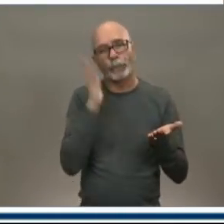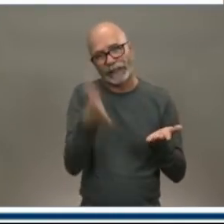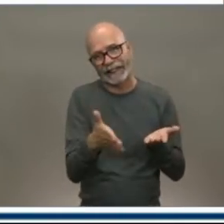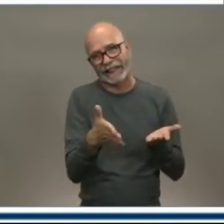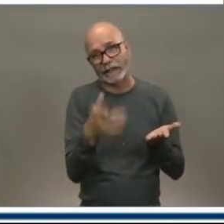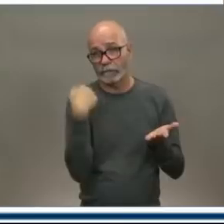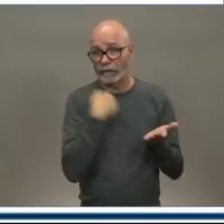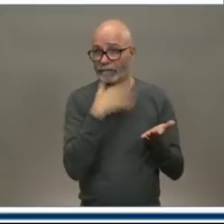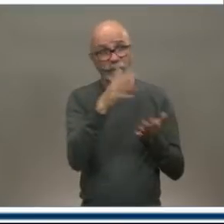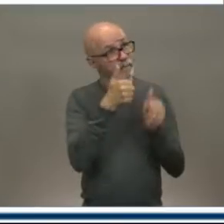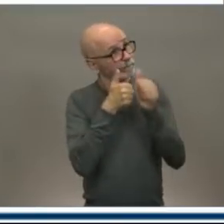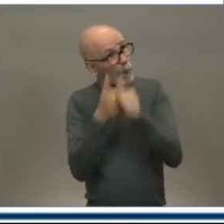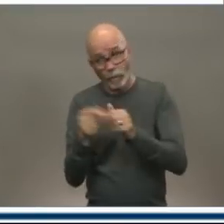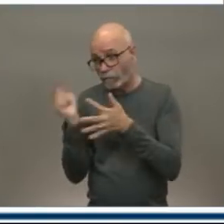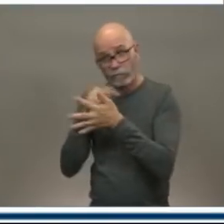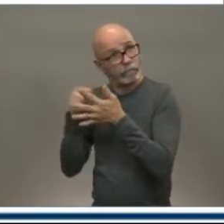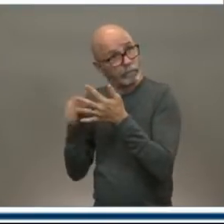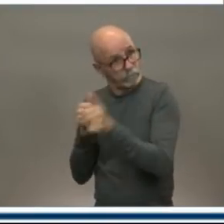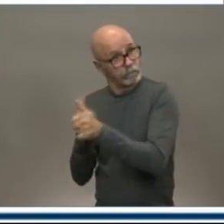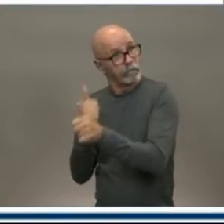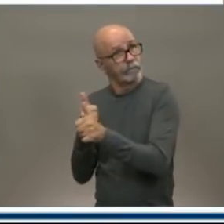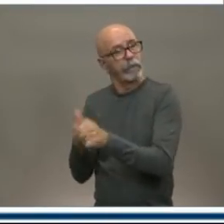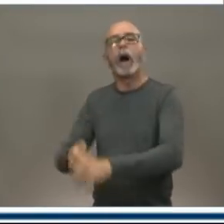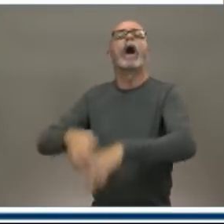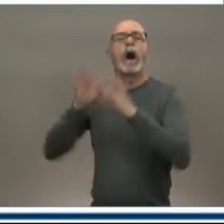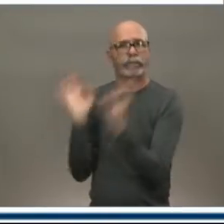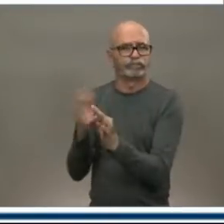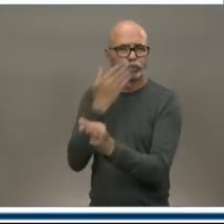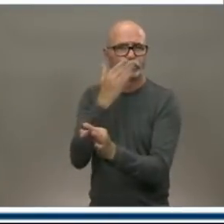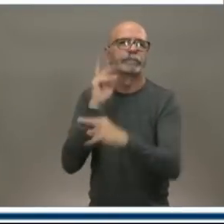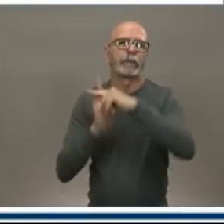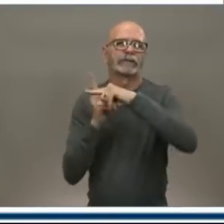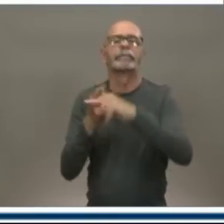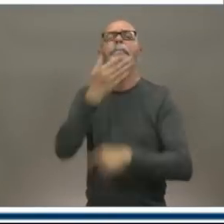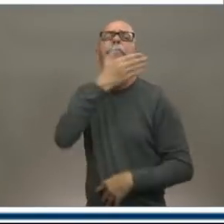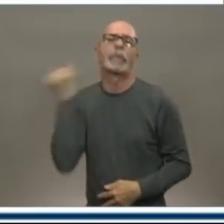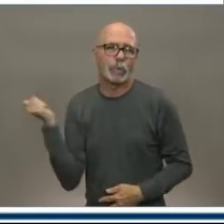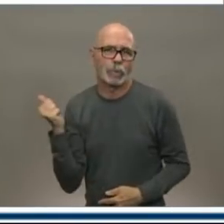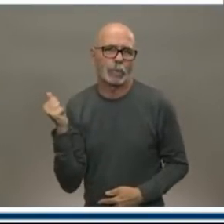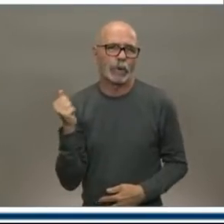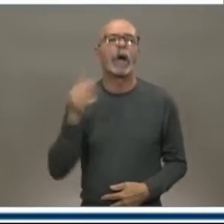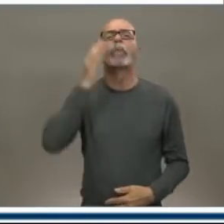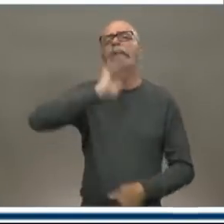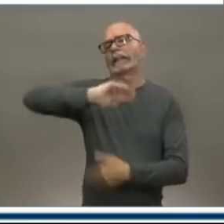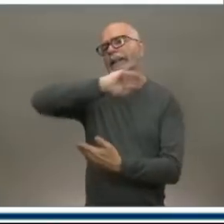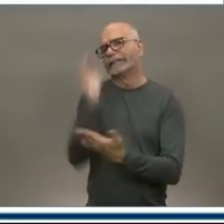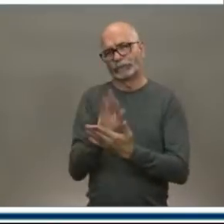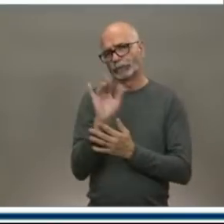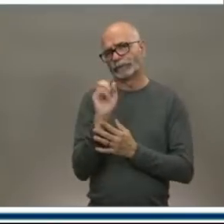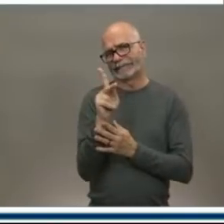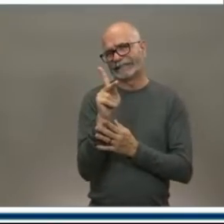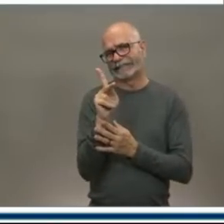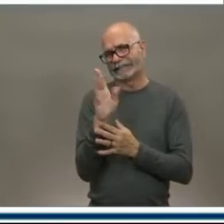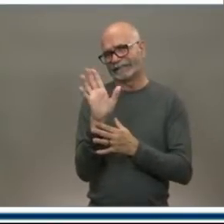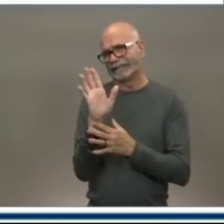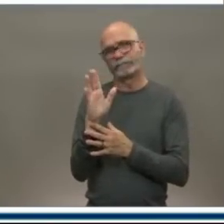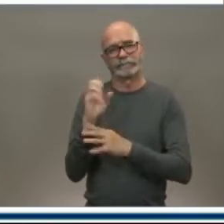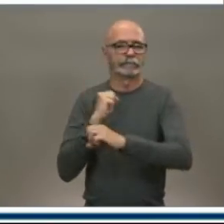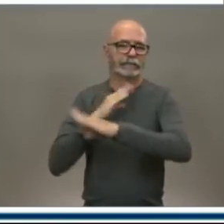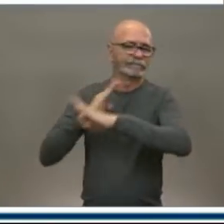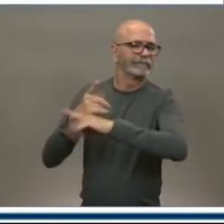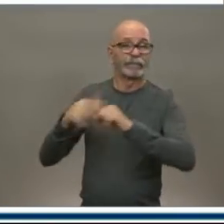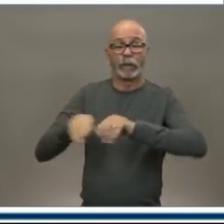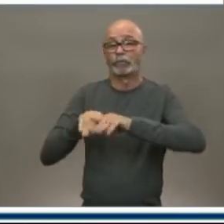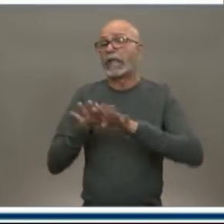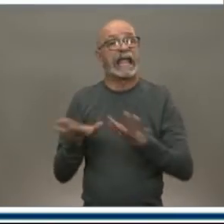I think those protocols are very good at minimizing them having opportunities to then spread to large numbers of